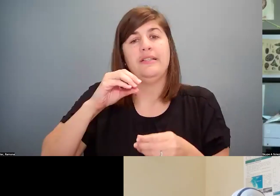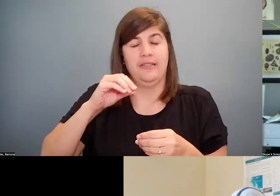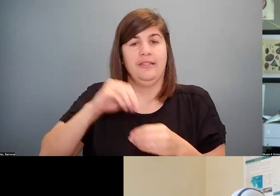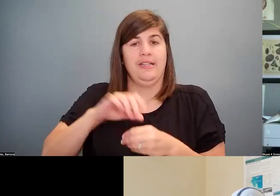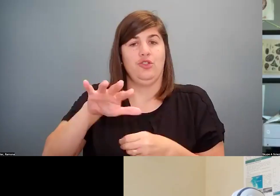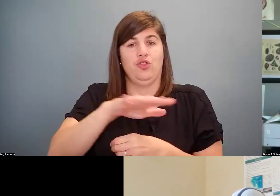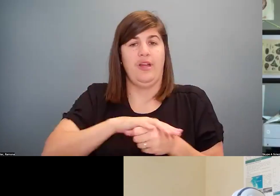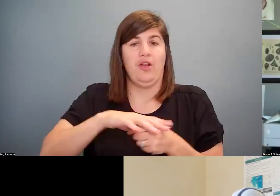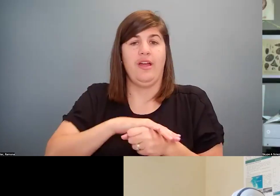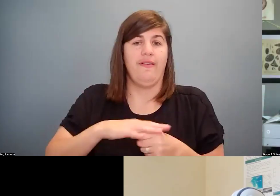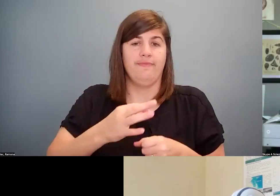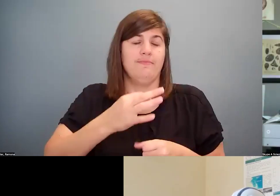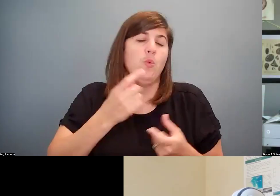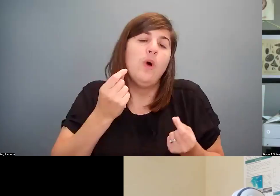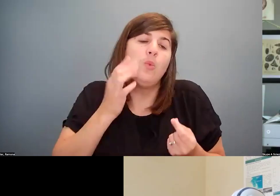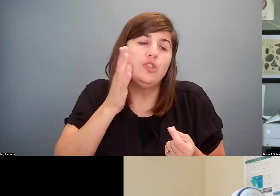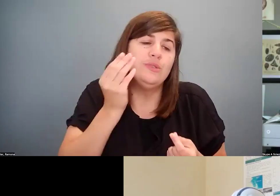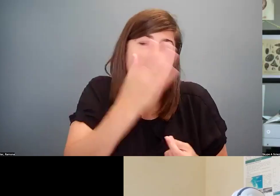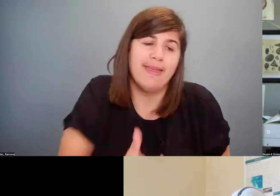of expertise, what would you tell them?